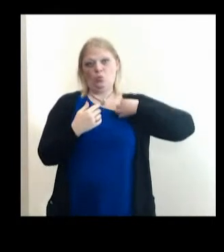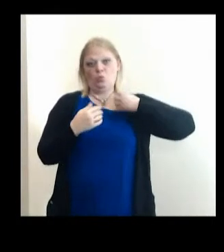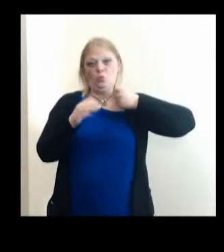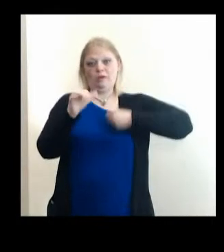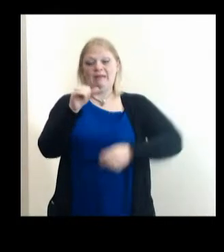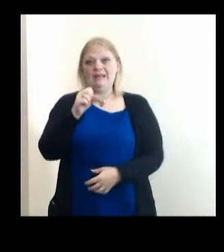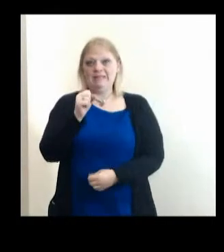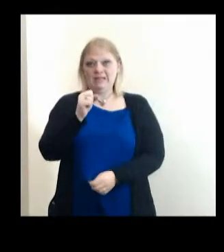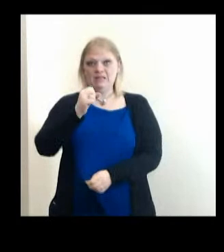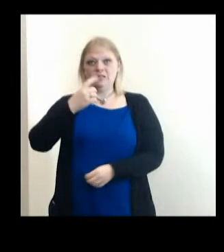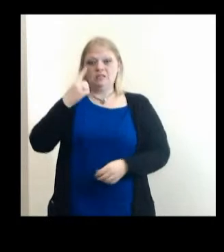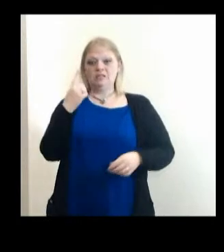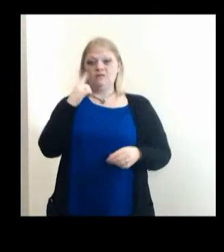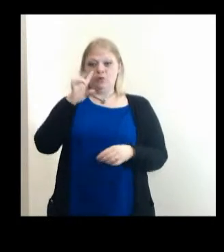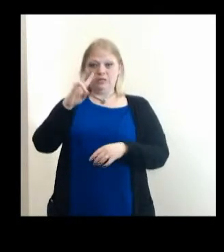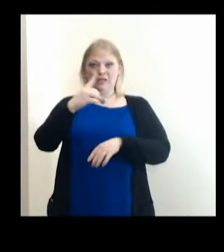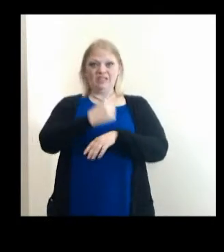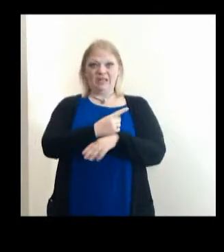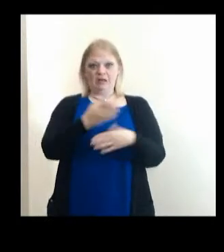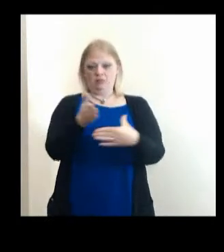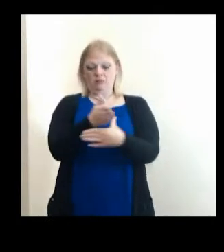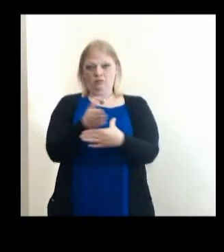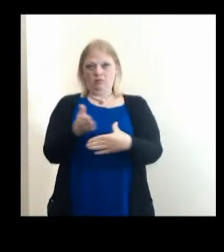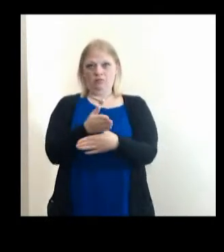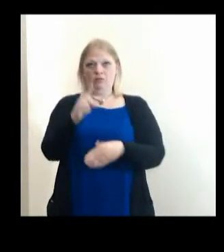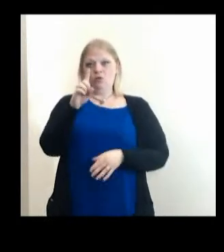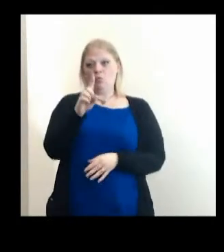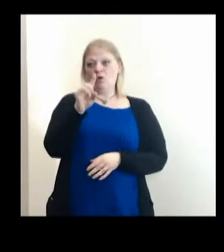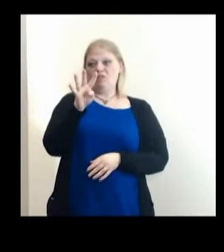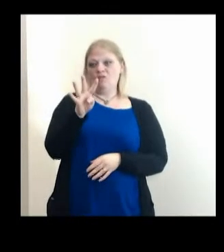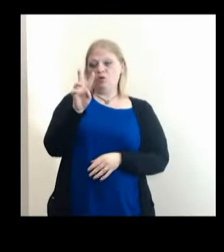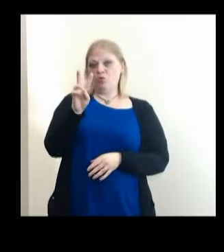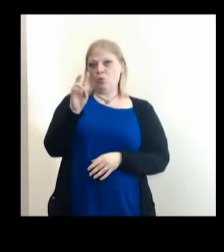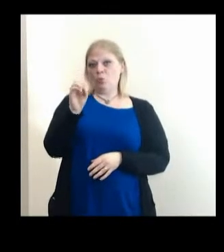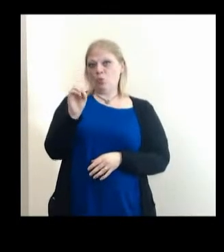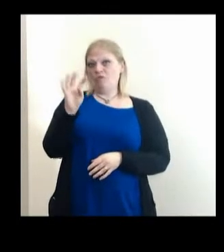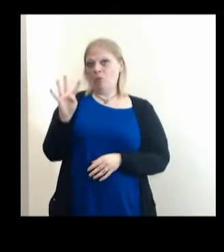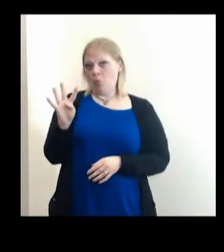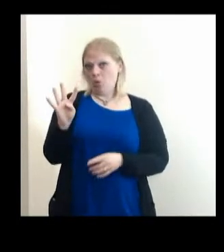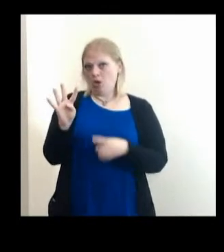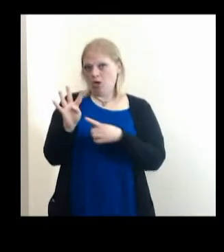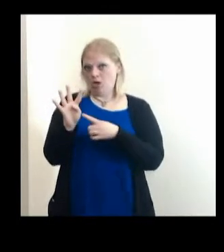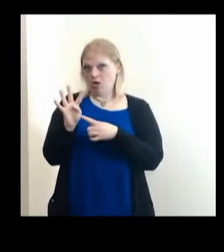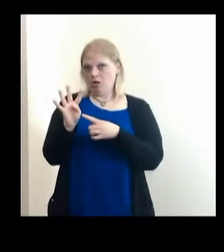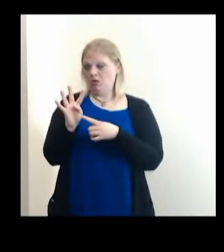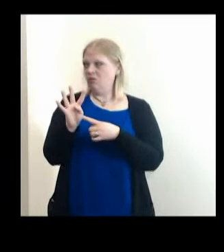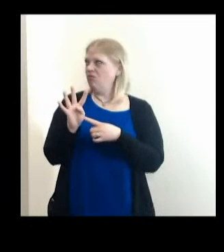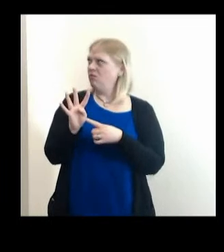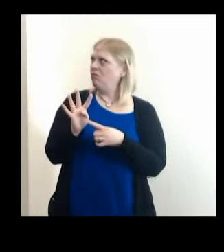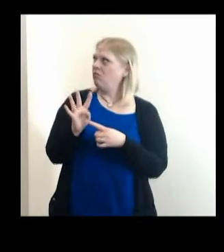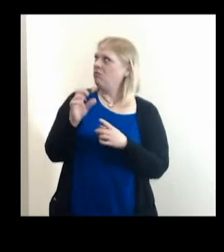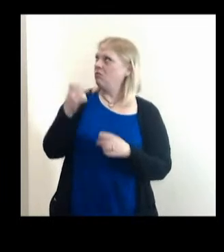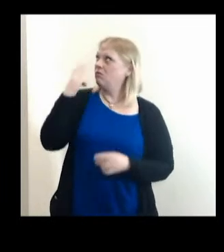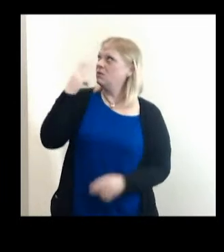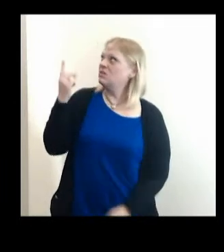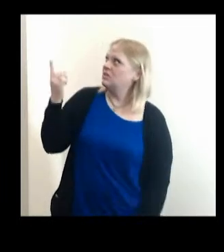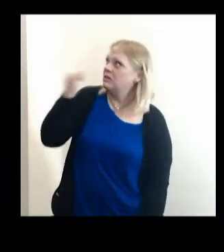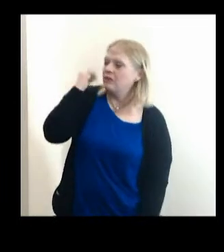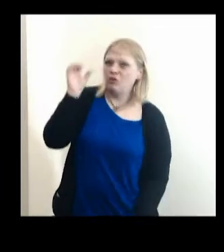in a 7-day period, including the 14204 zip code, which had, as you see,